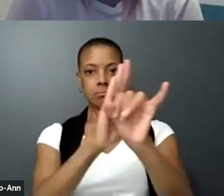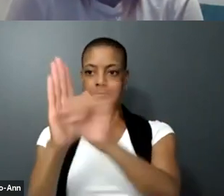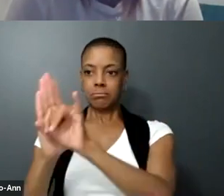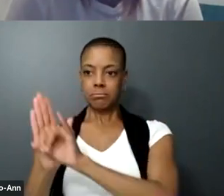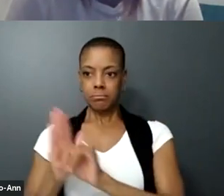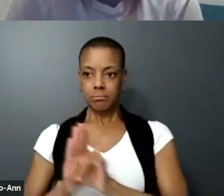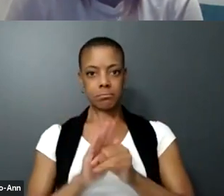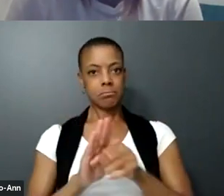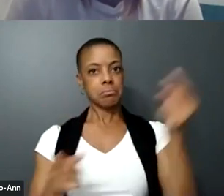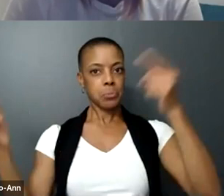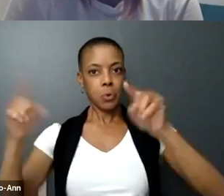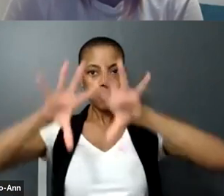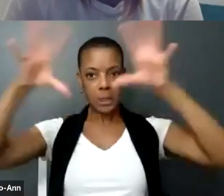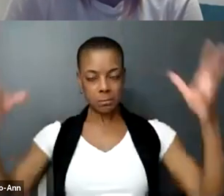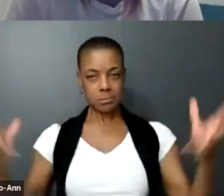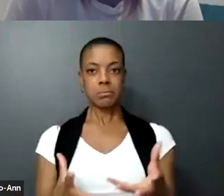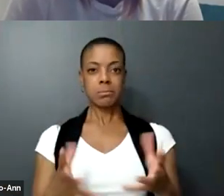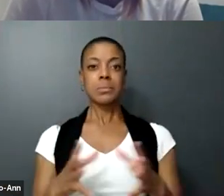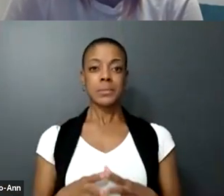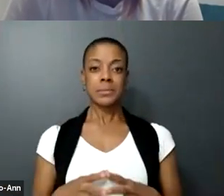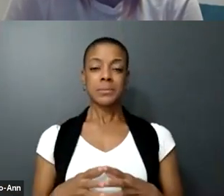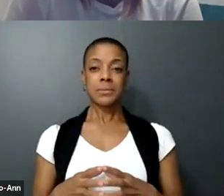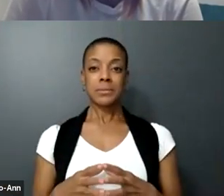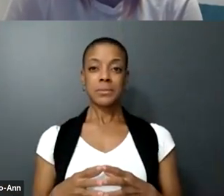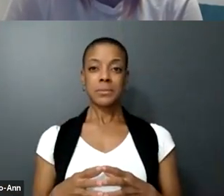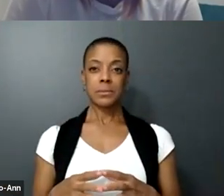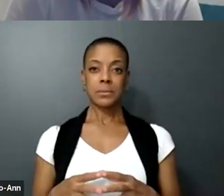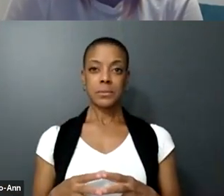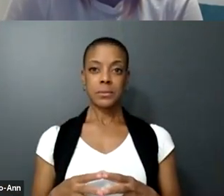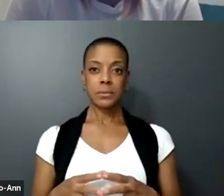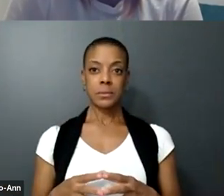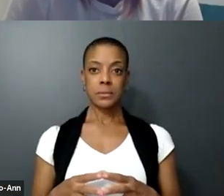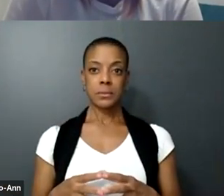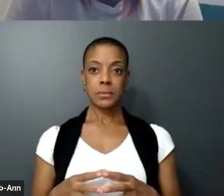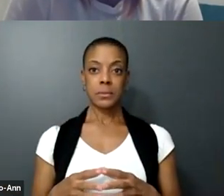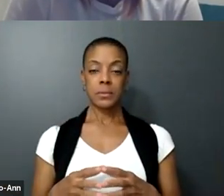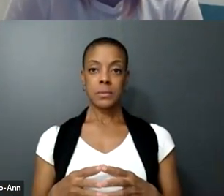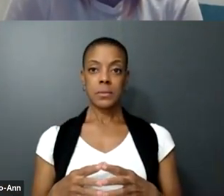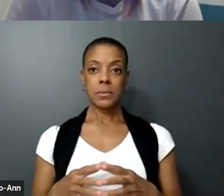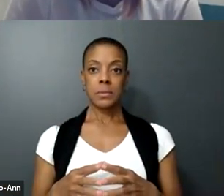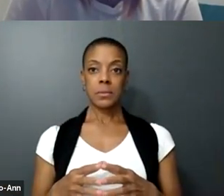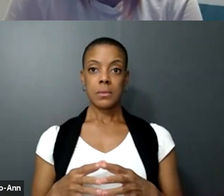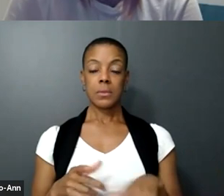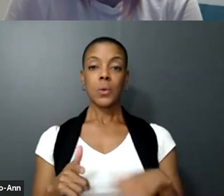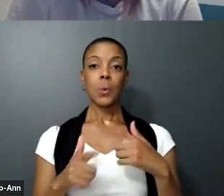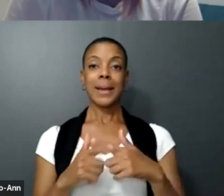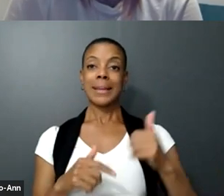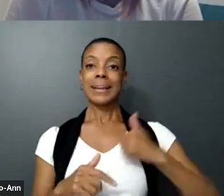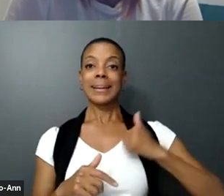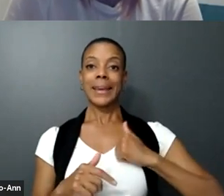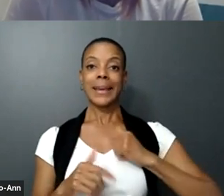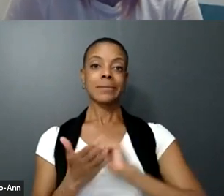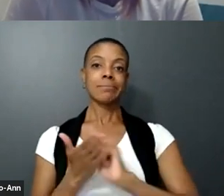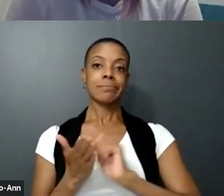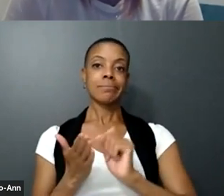look at. And then you can even look at the when the Constitution was formed here in Canada, the discussions